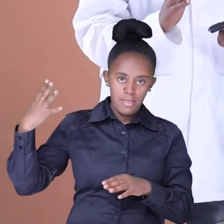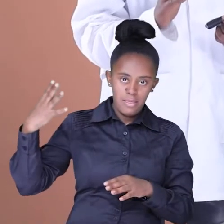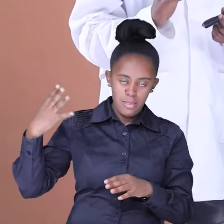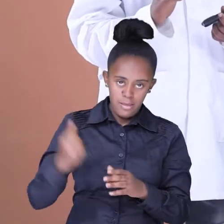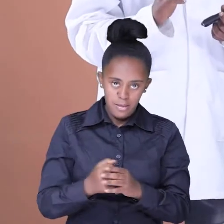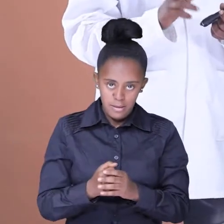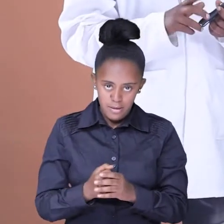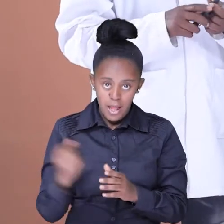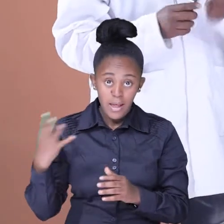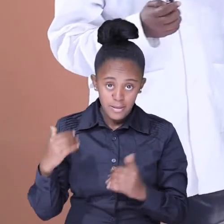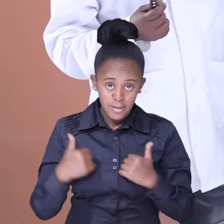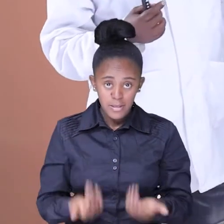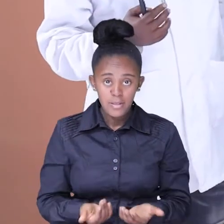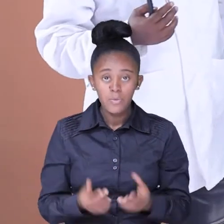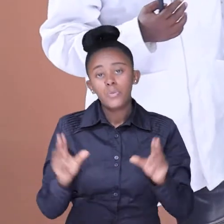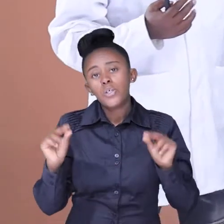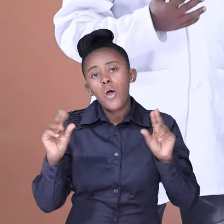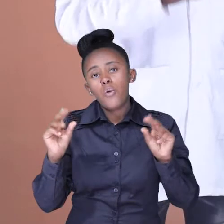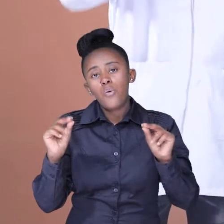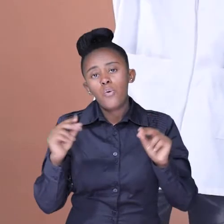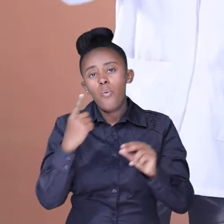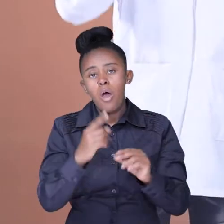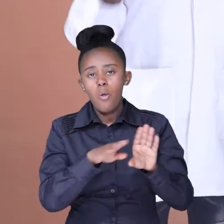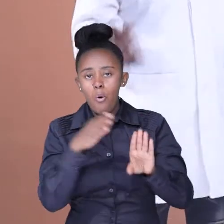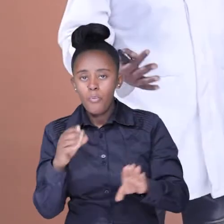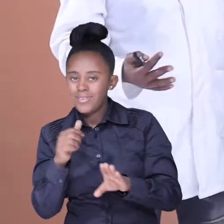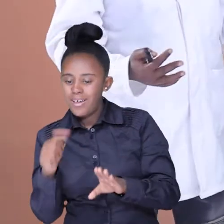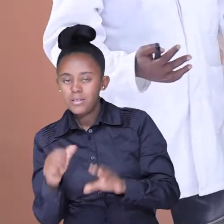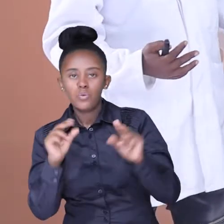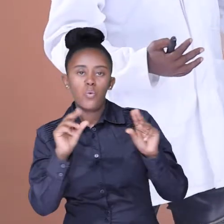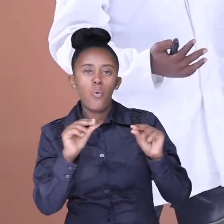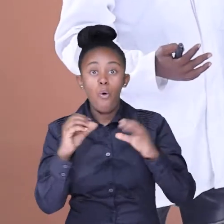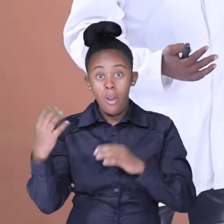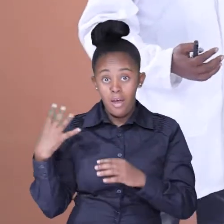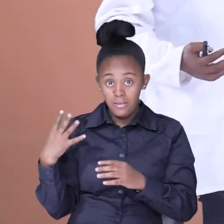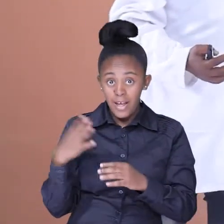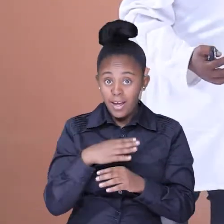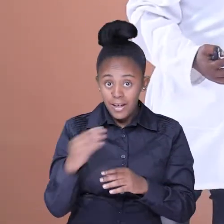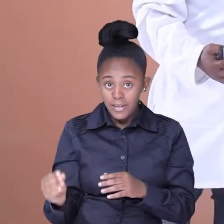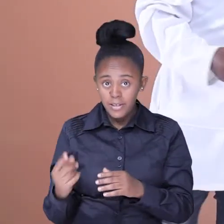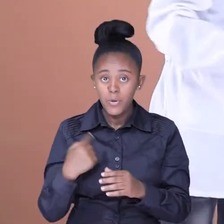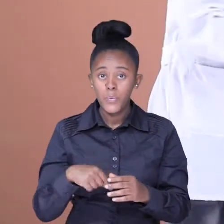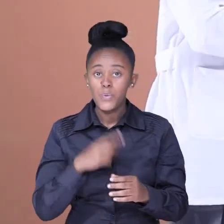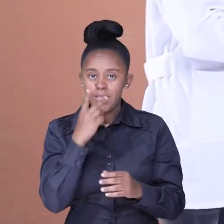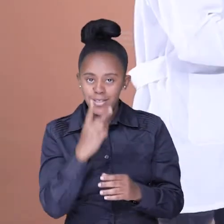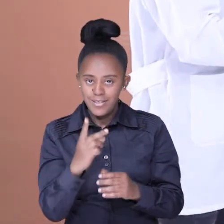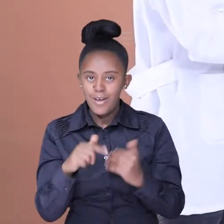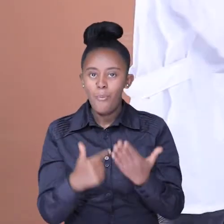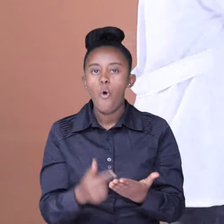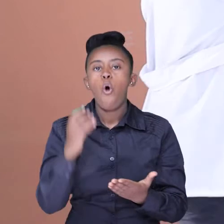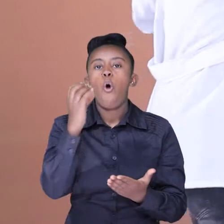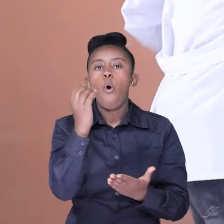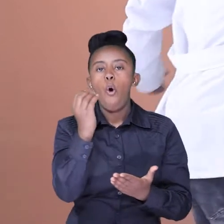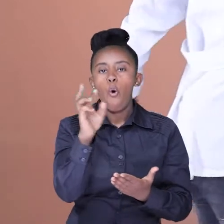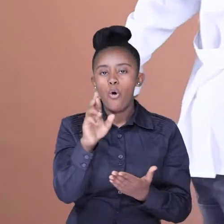here. When there is no one is open, the other, there is no light. And then we see about the OR gates.